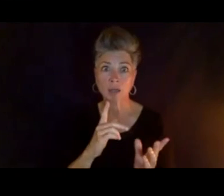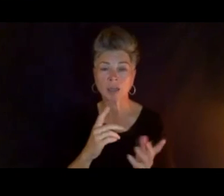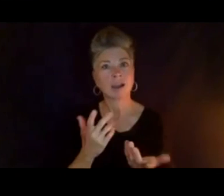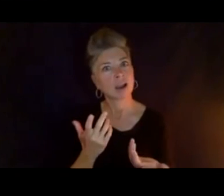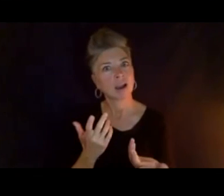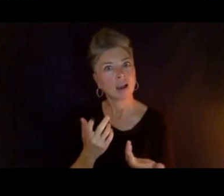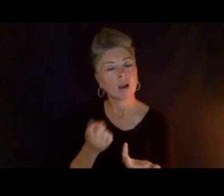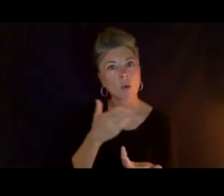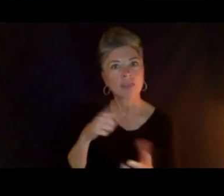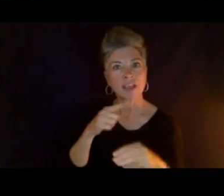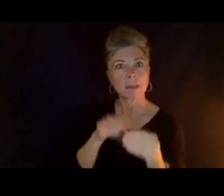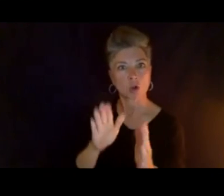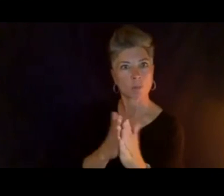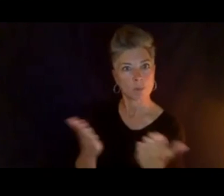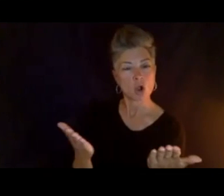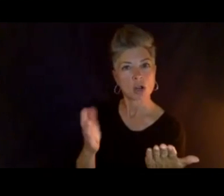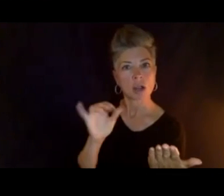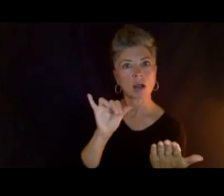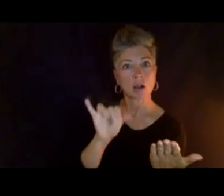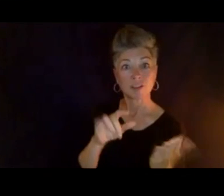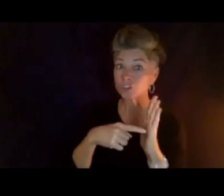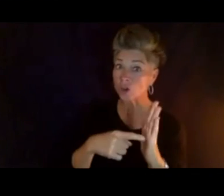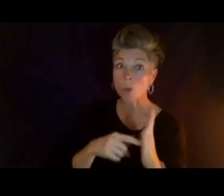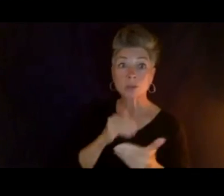book is it really shows, like, it's a process.